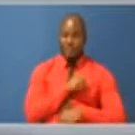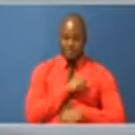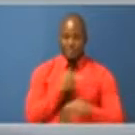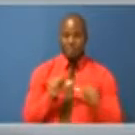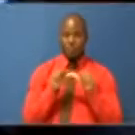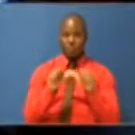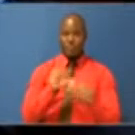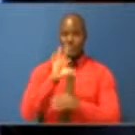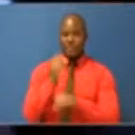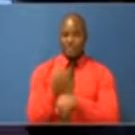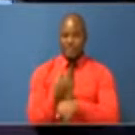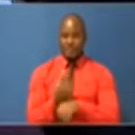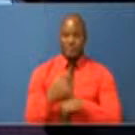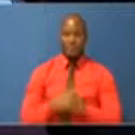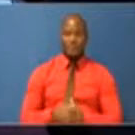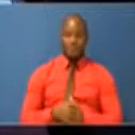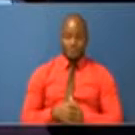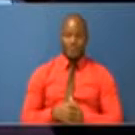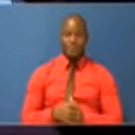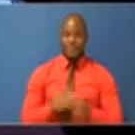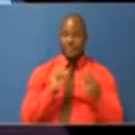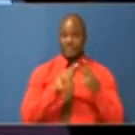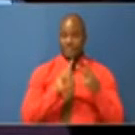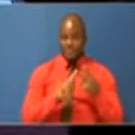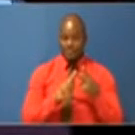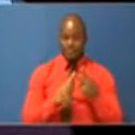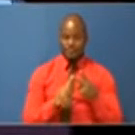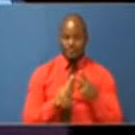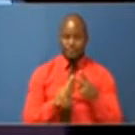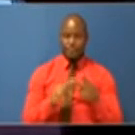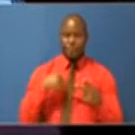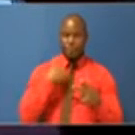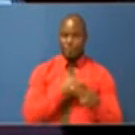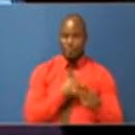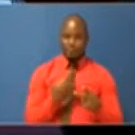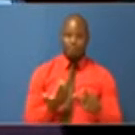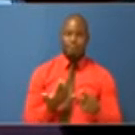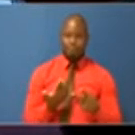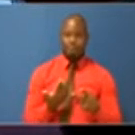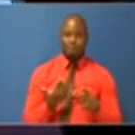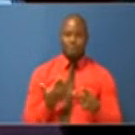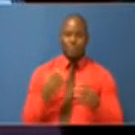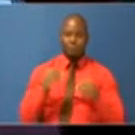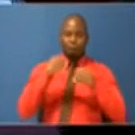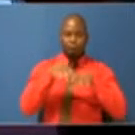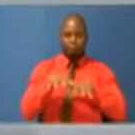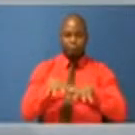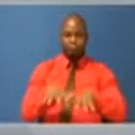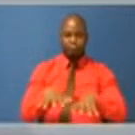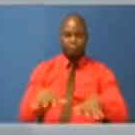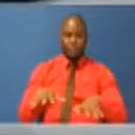proceed 30 seconds okay two let's decentralize